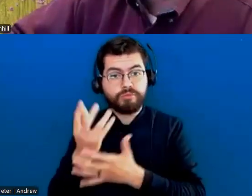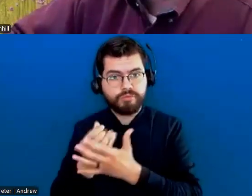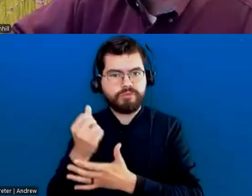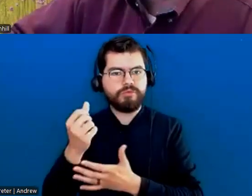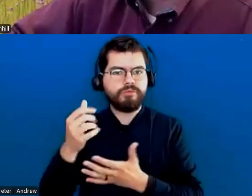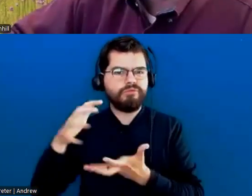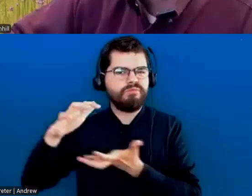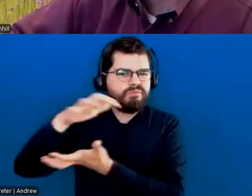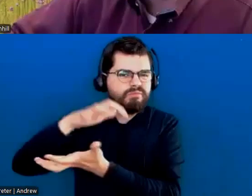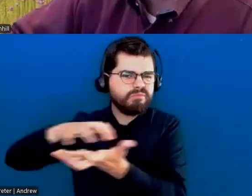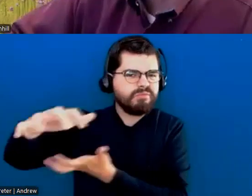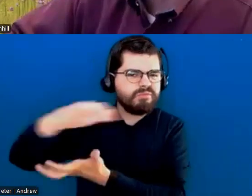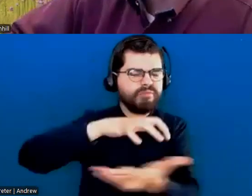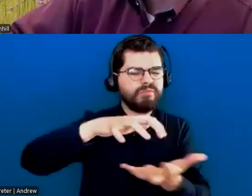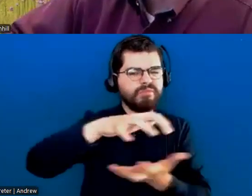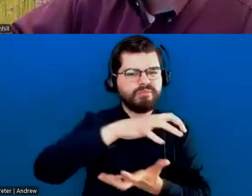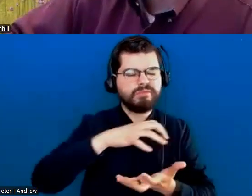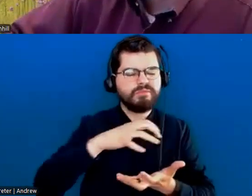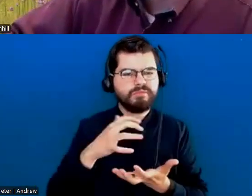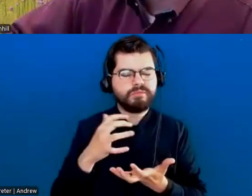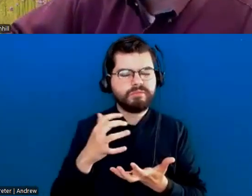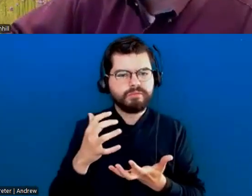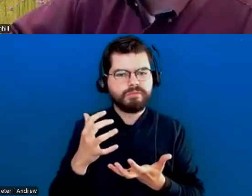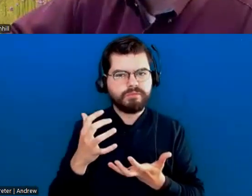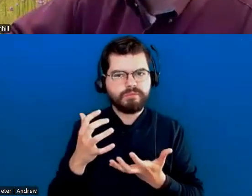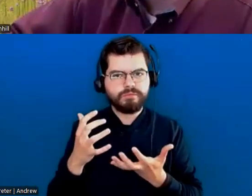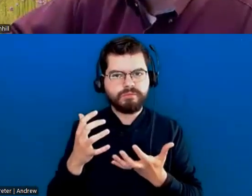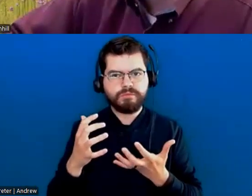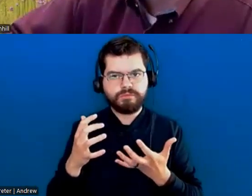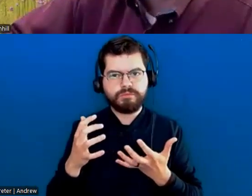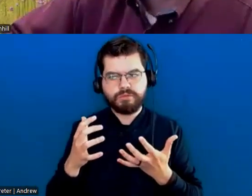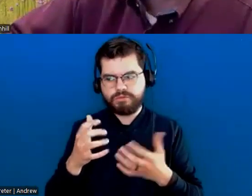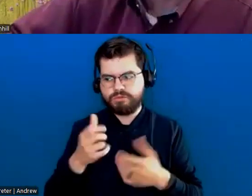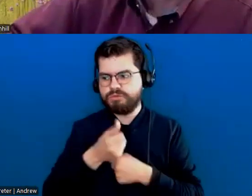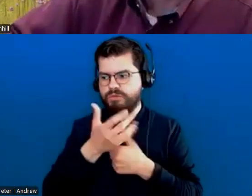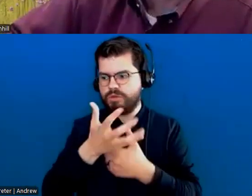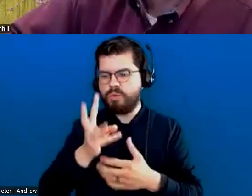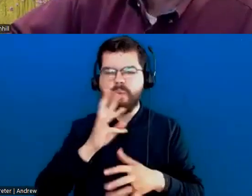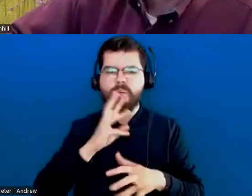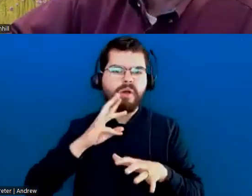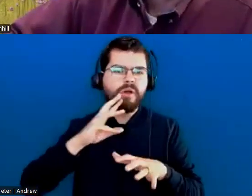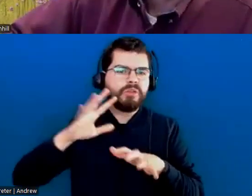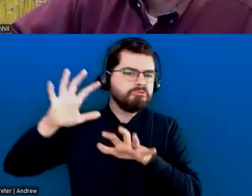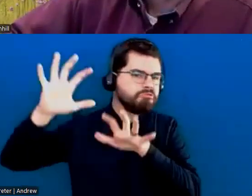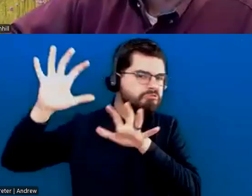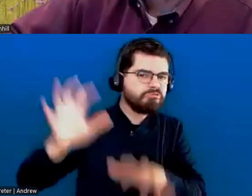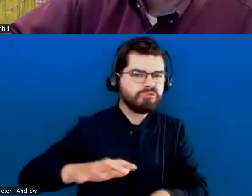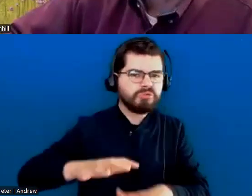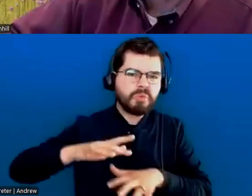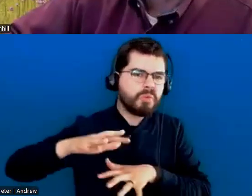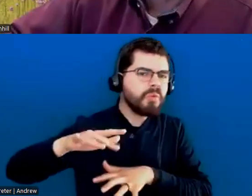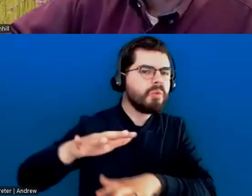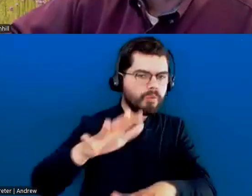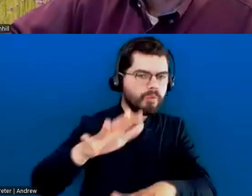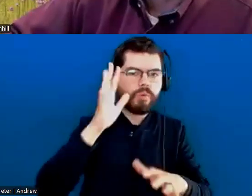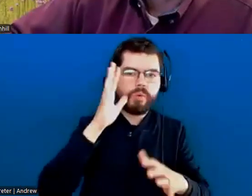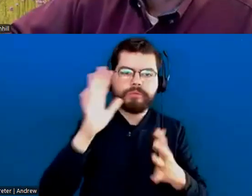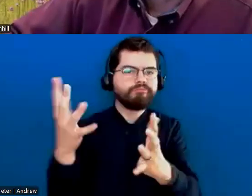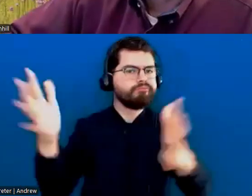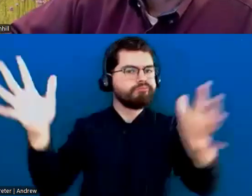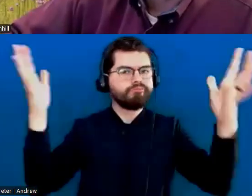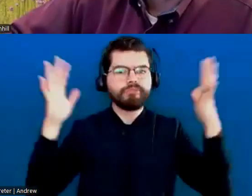and to release that overabundance of water. It'll keep our woods flooded for